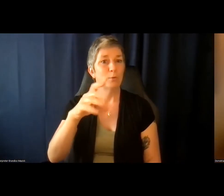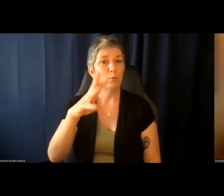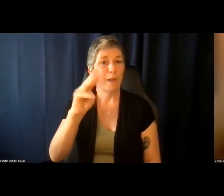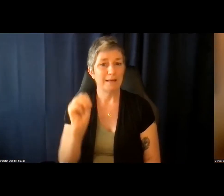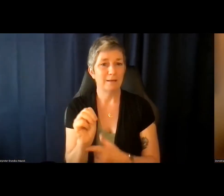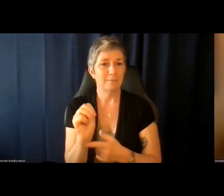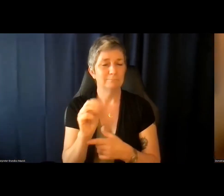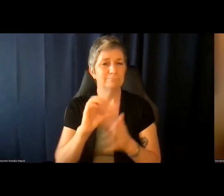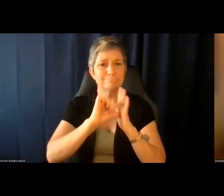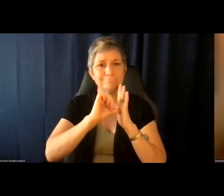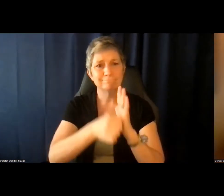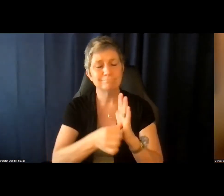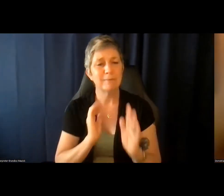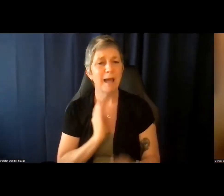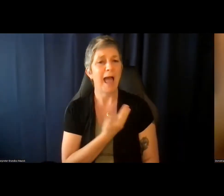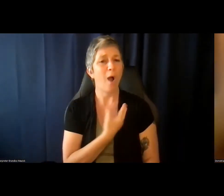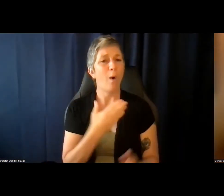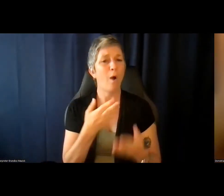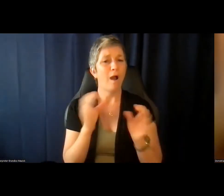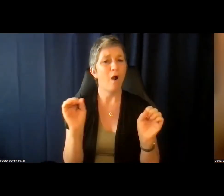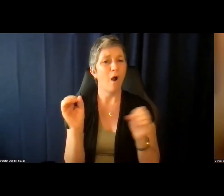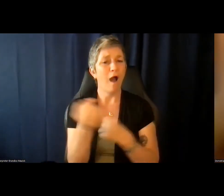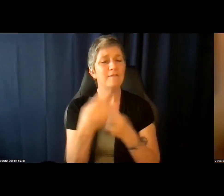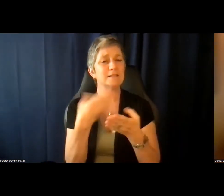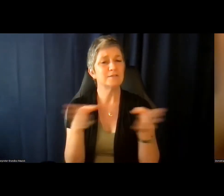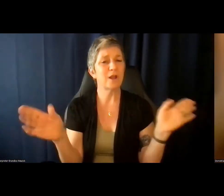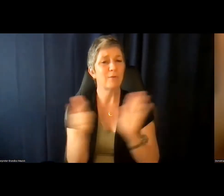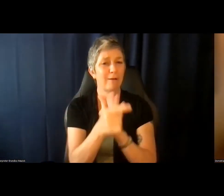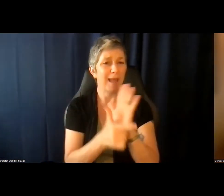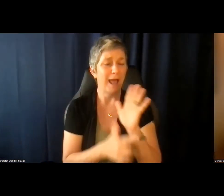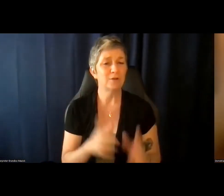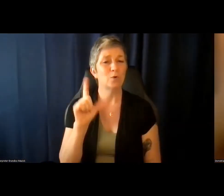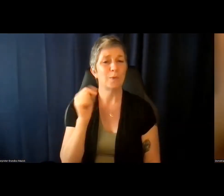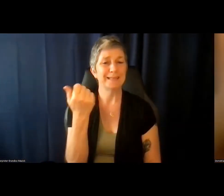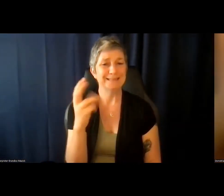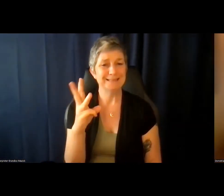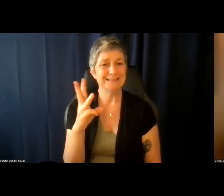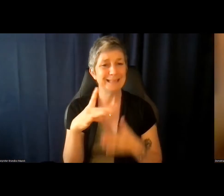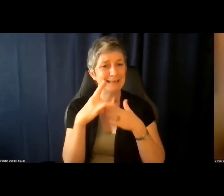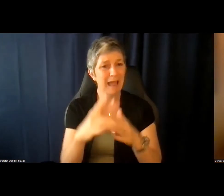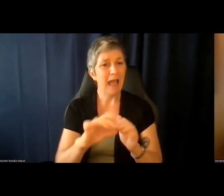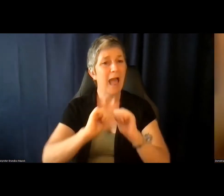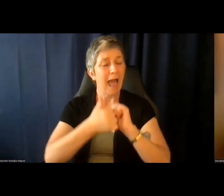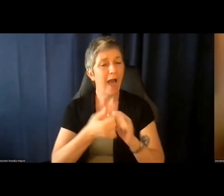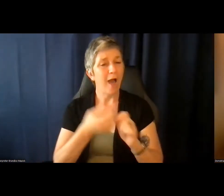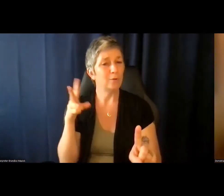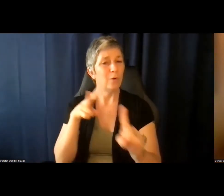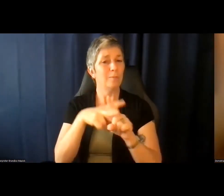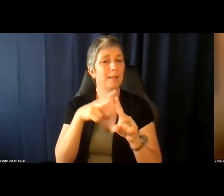of General Counsel's 2016 guidance on how to apply the